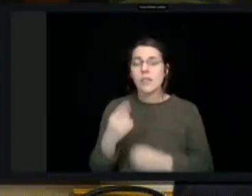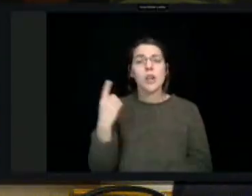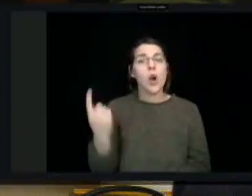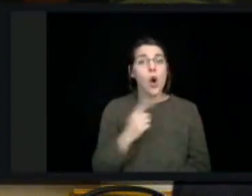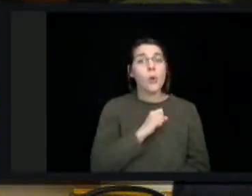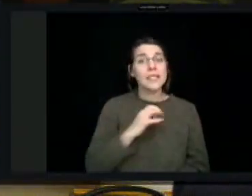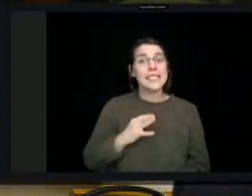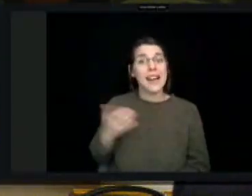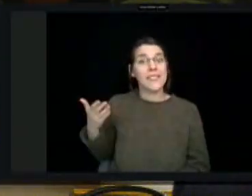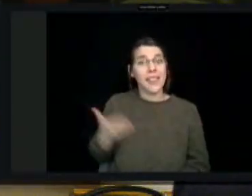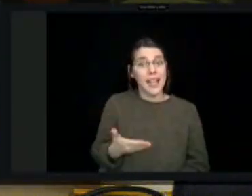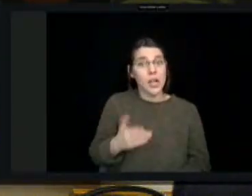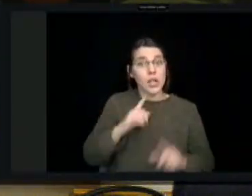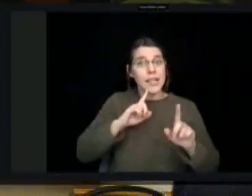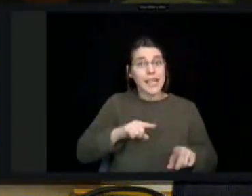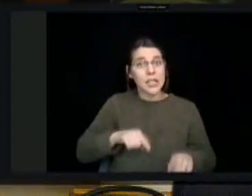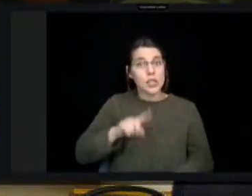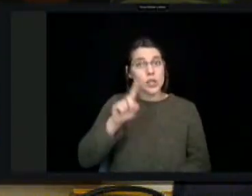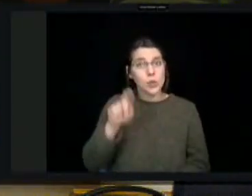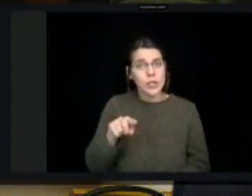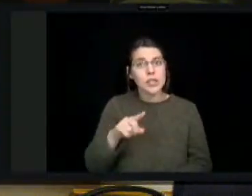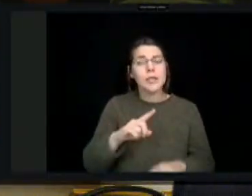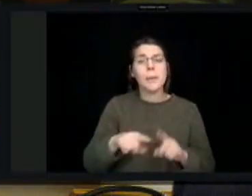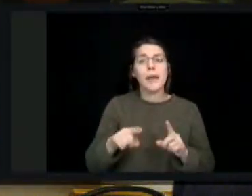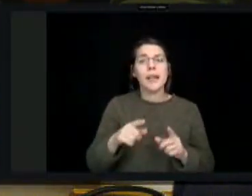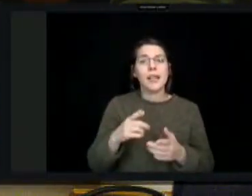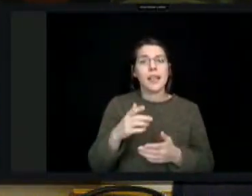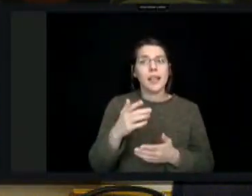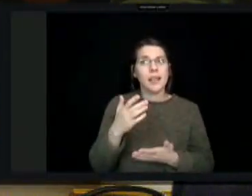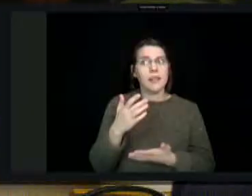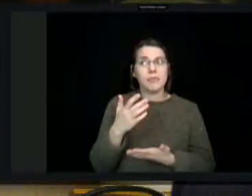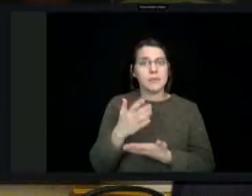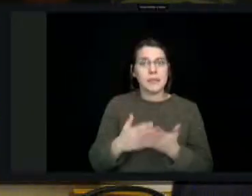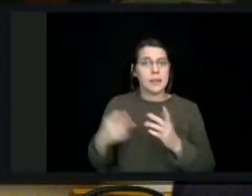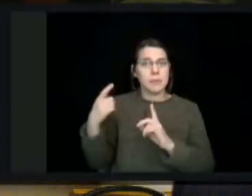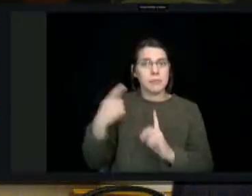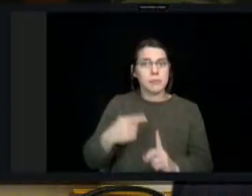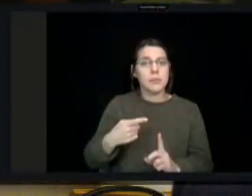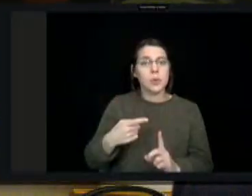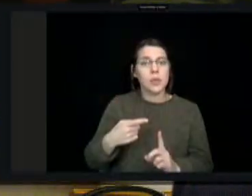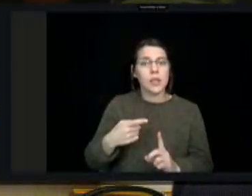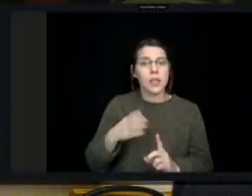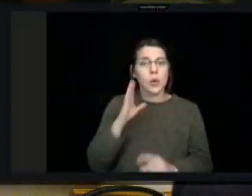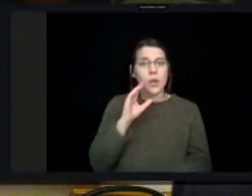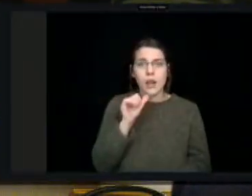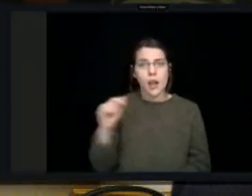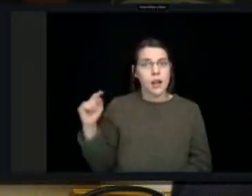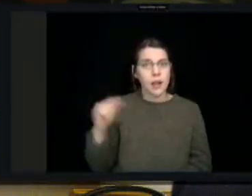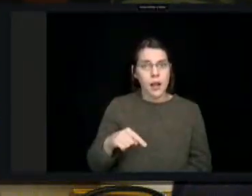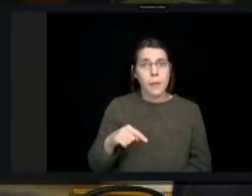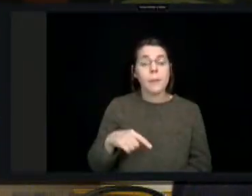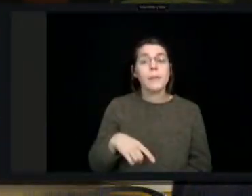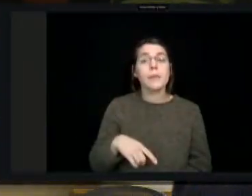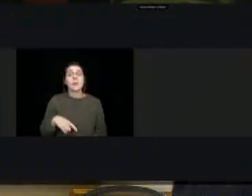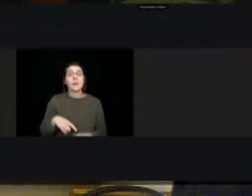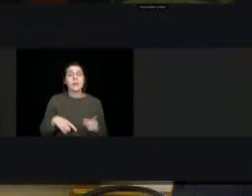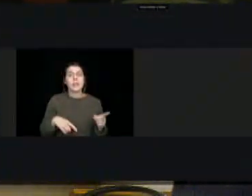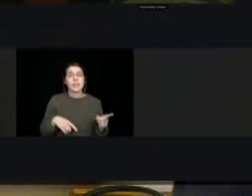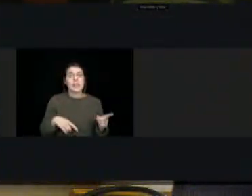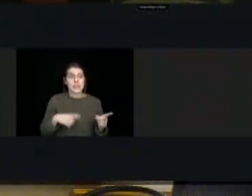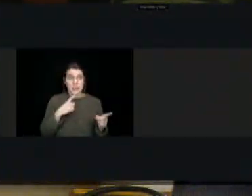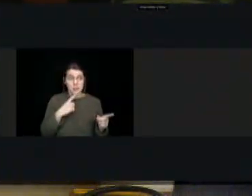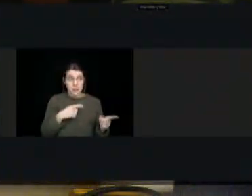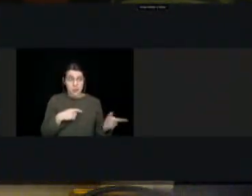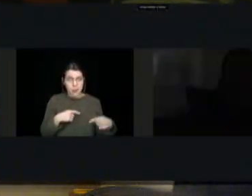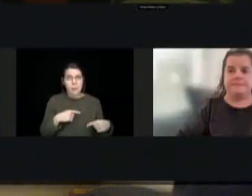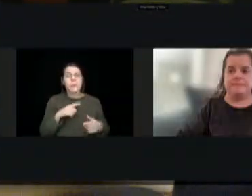questions, and we did have a time where he was not going to be here, and Director McDevitt had found out, and I said, then we'll cancel the meeting because